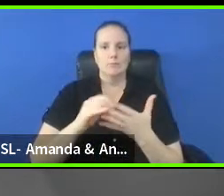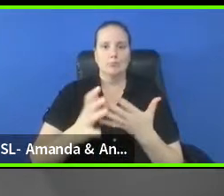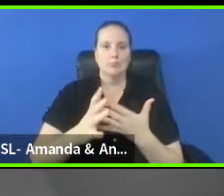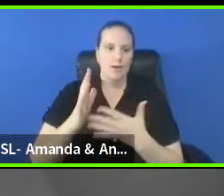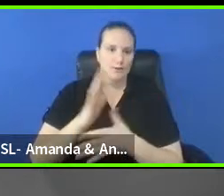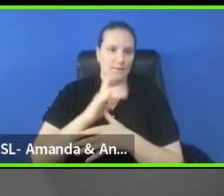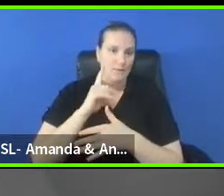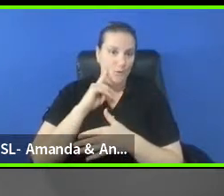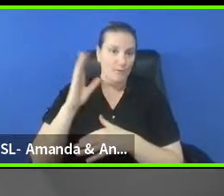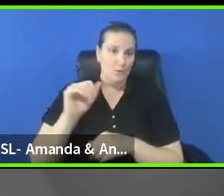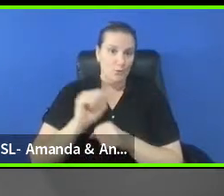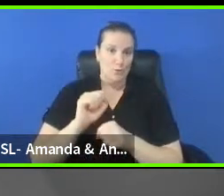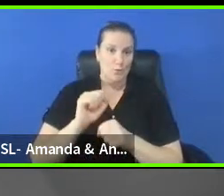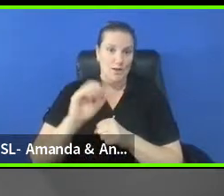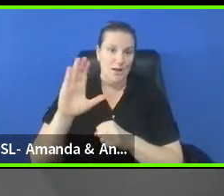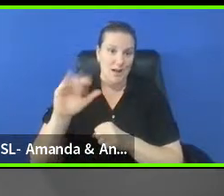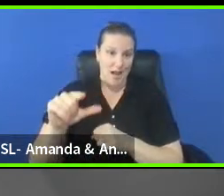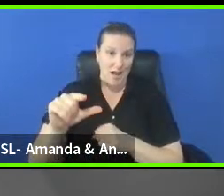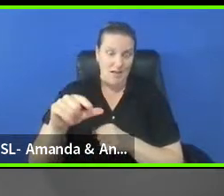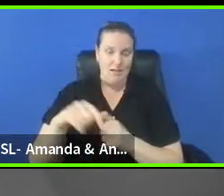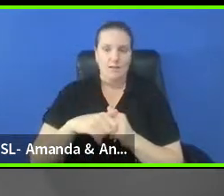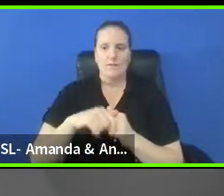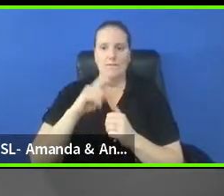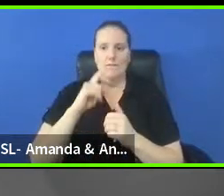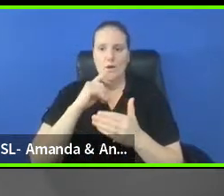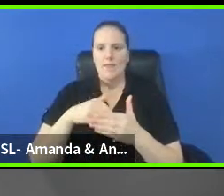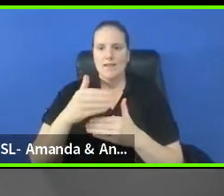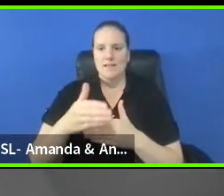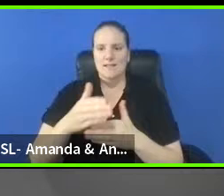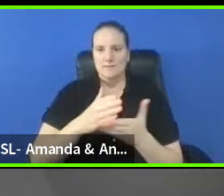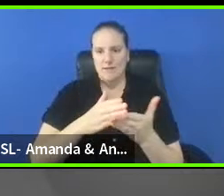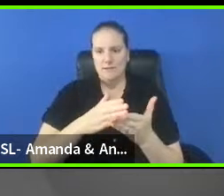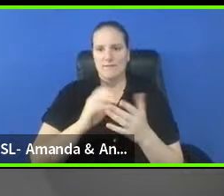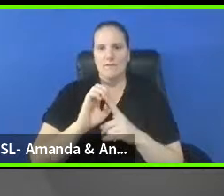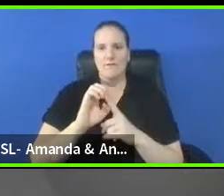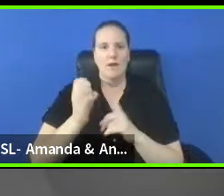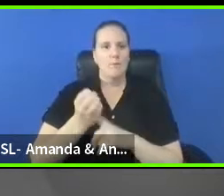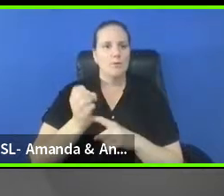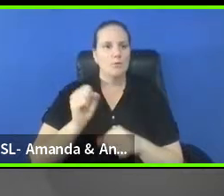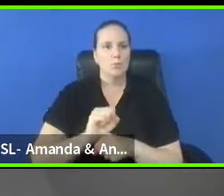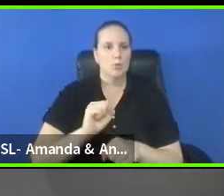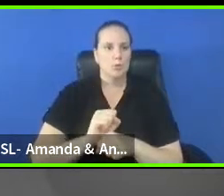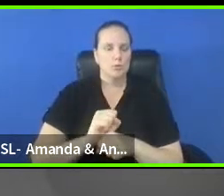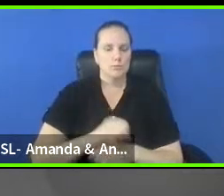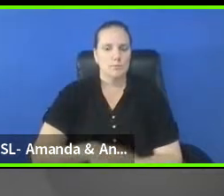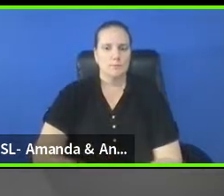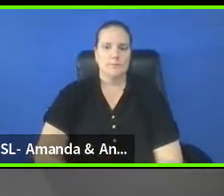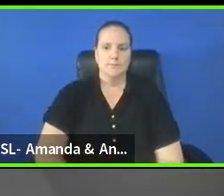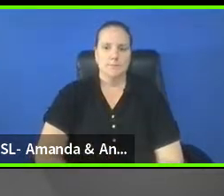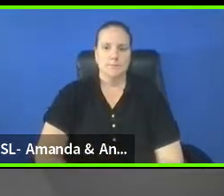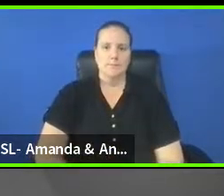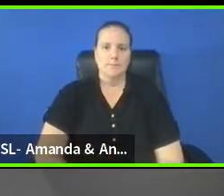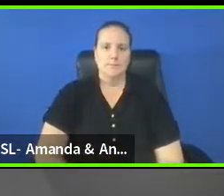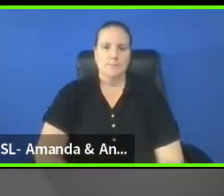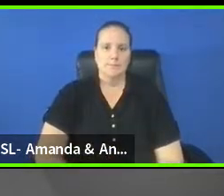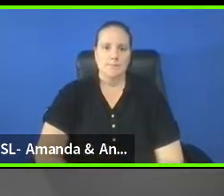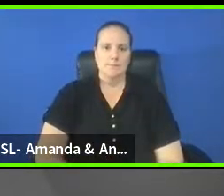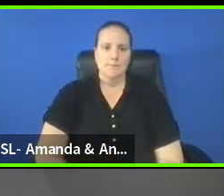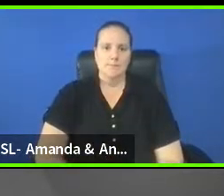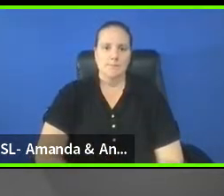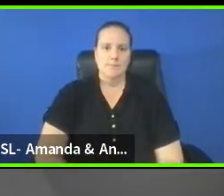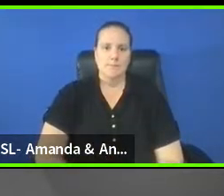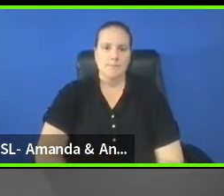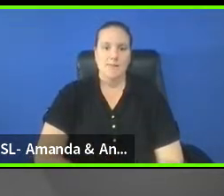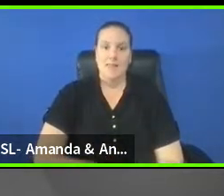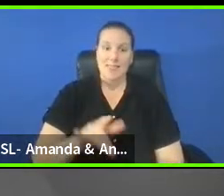for the future work of CAG in this next phase of environmental work? So Lisa, if I